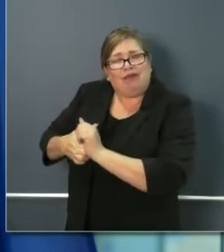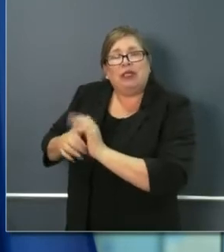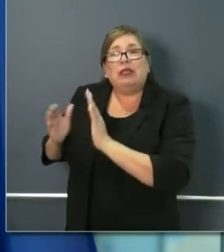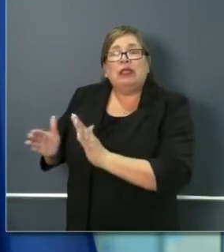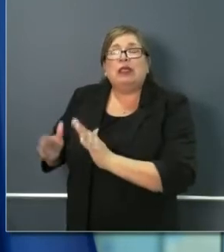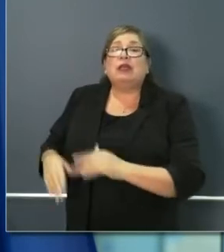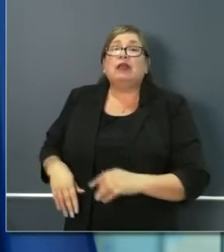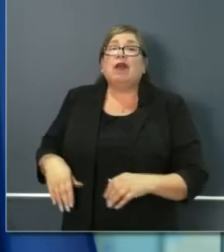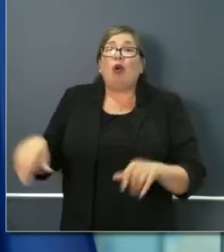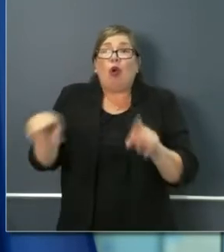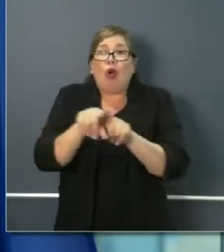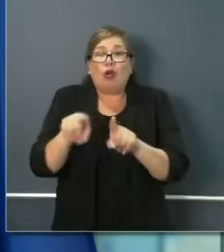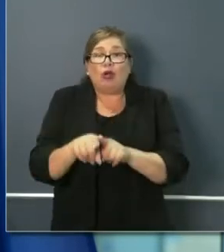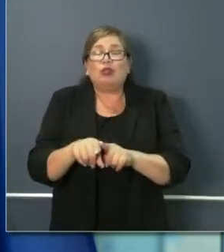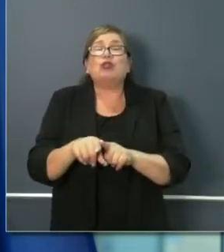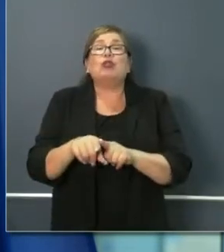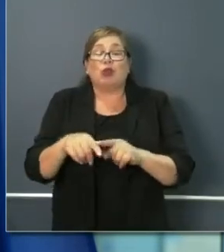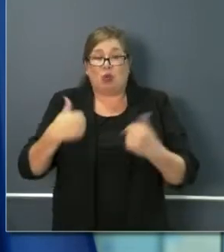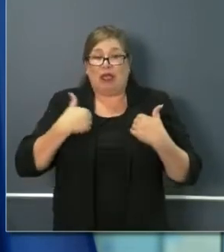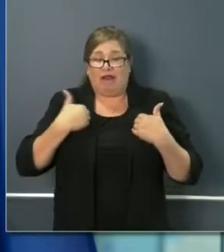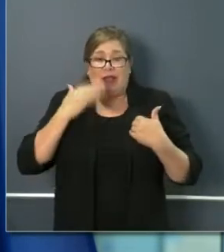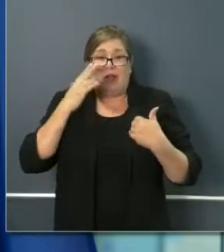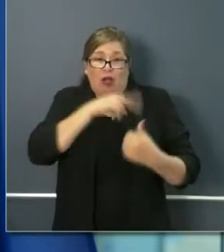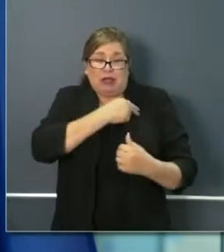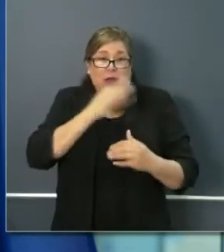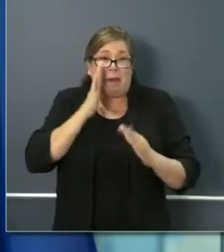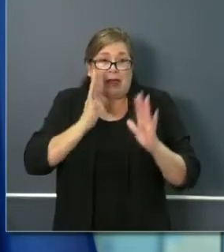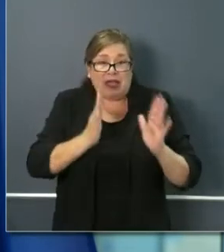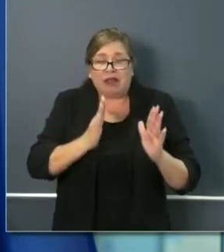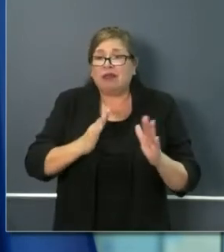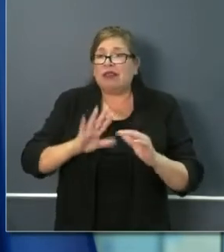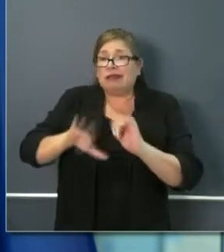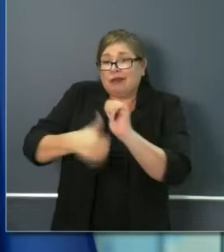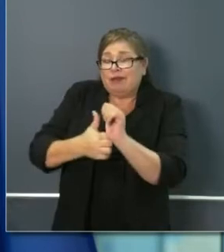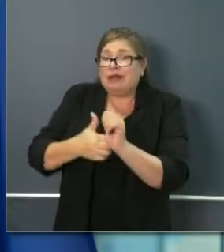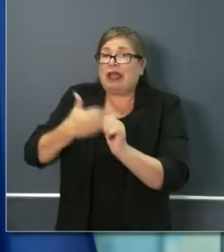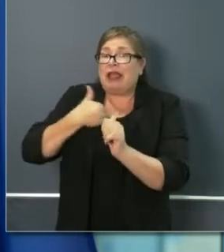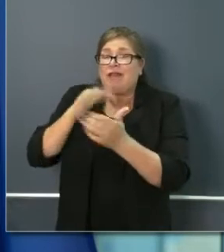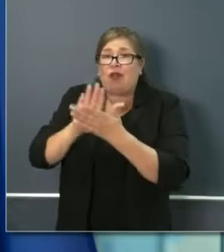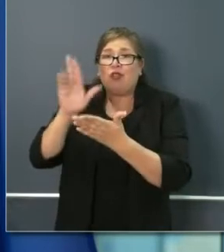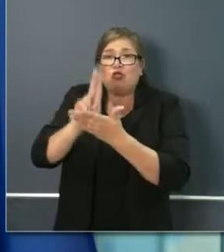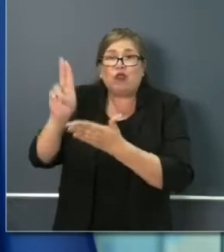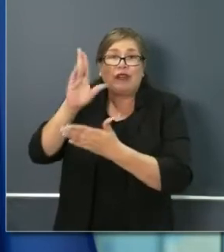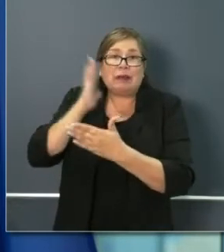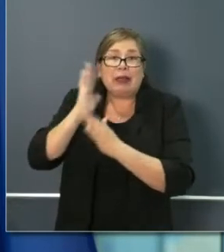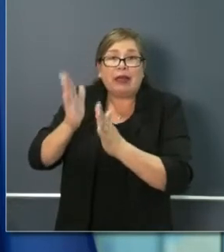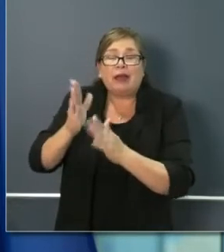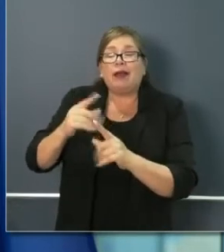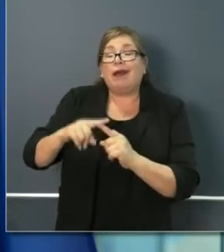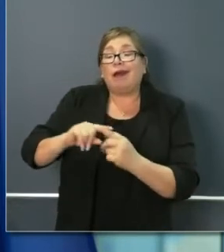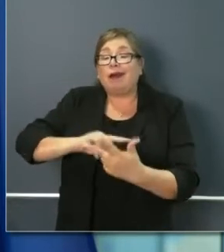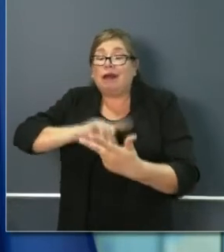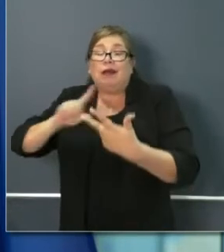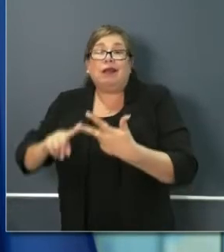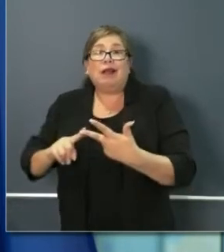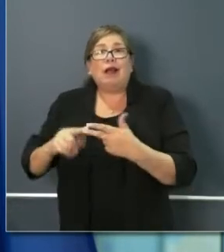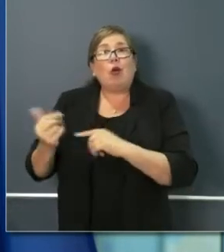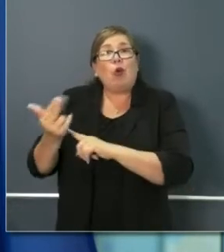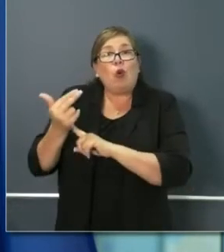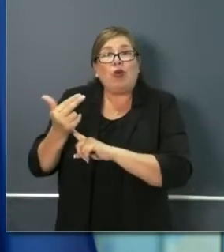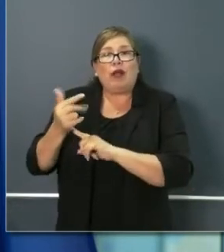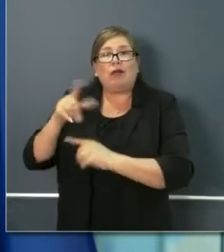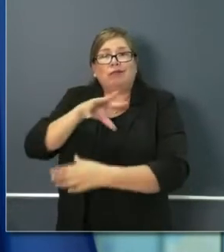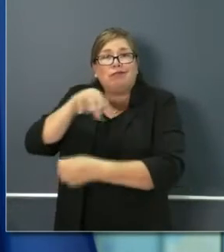hotel opportunities beyond those that we're making available for our homeless, which would also be part of that second